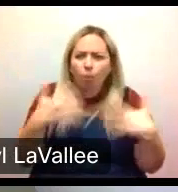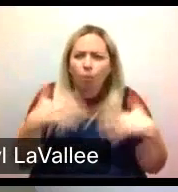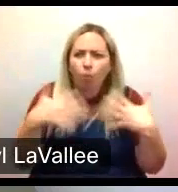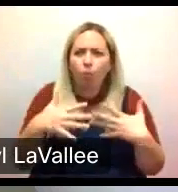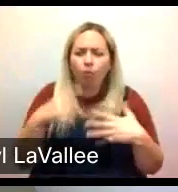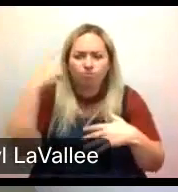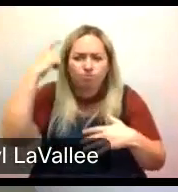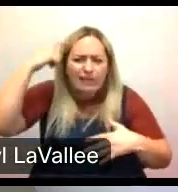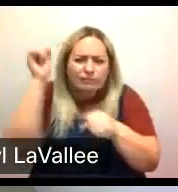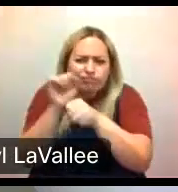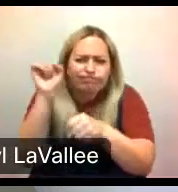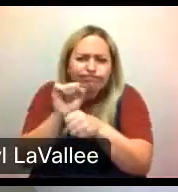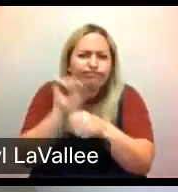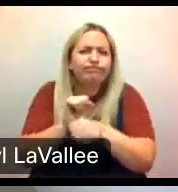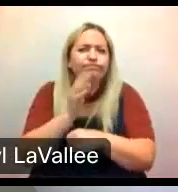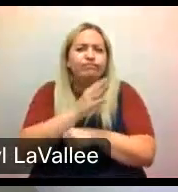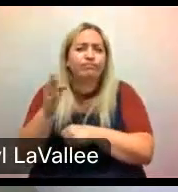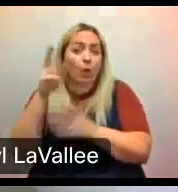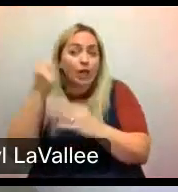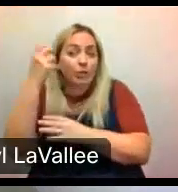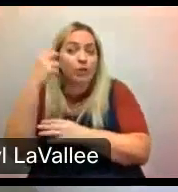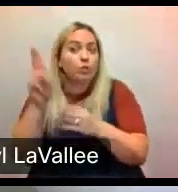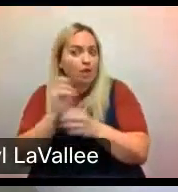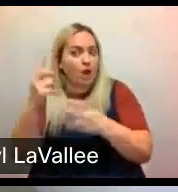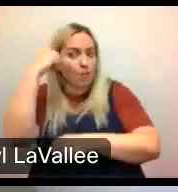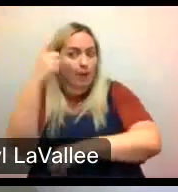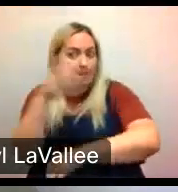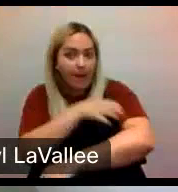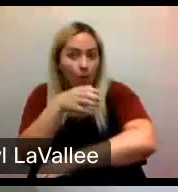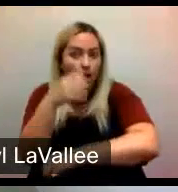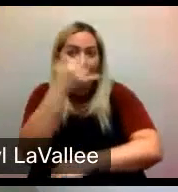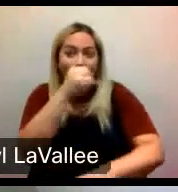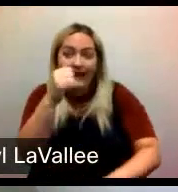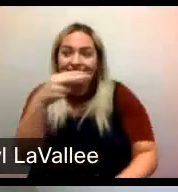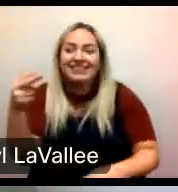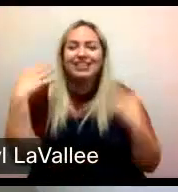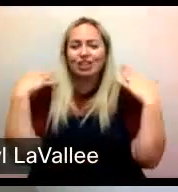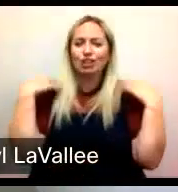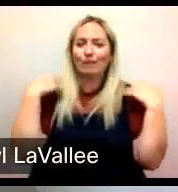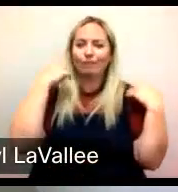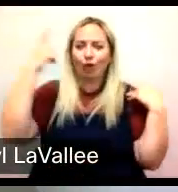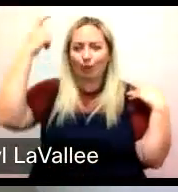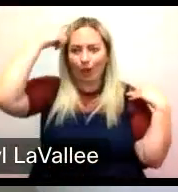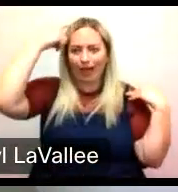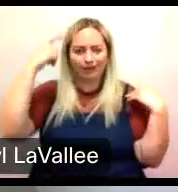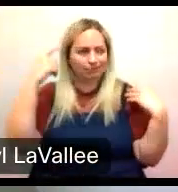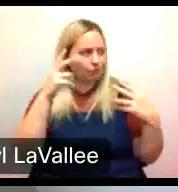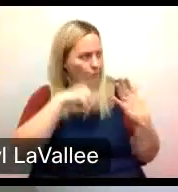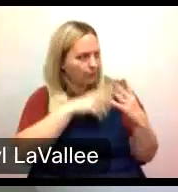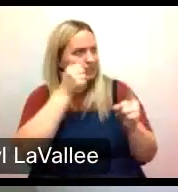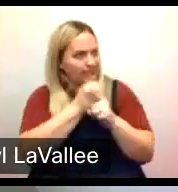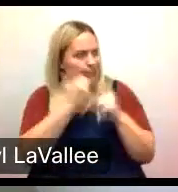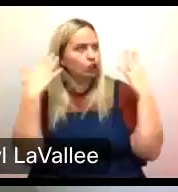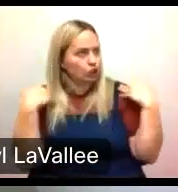feat. Reading comprehension uses a lot of brain power. And I've highlighted this idea that it's a gym for your brain. Reading is a gym for your